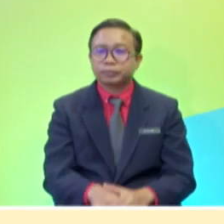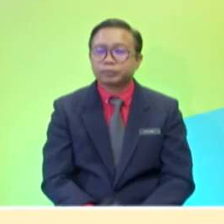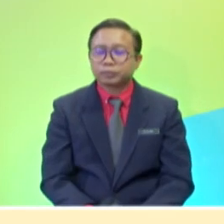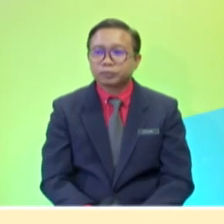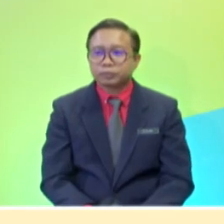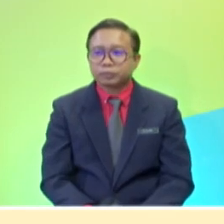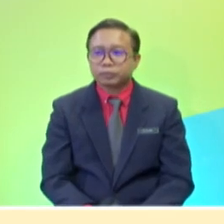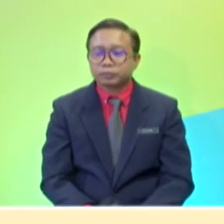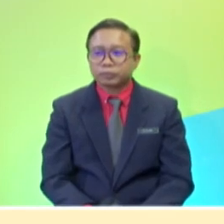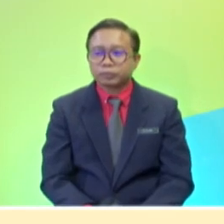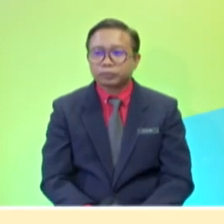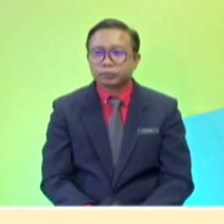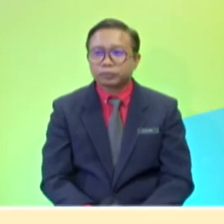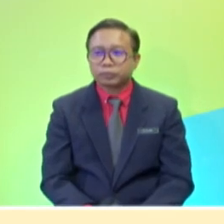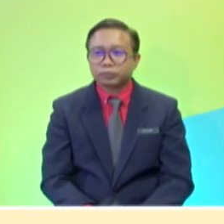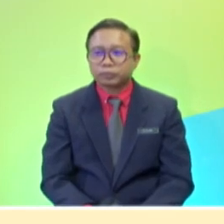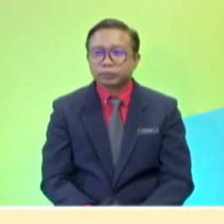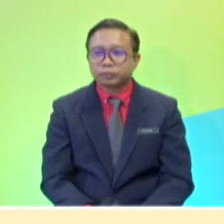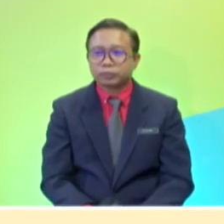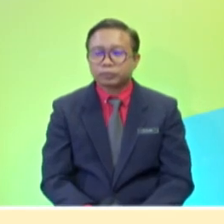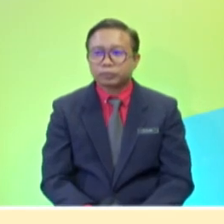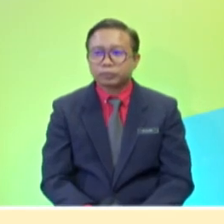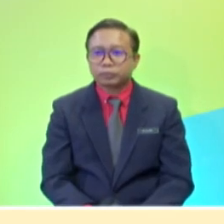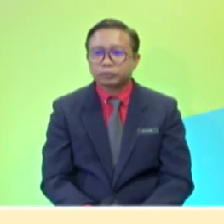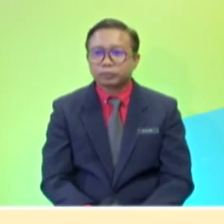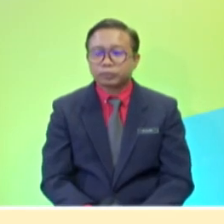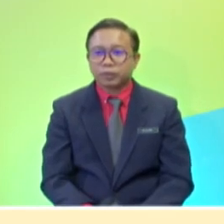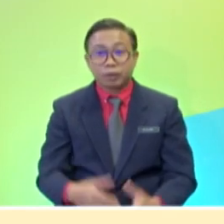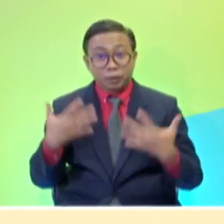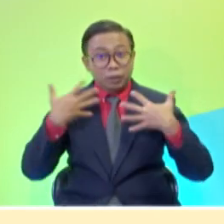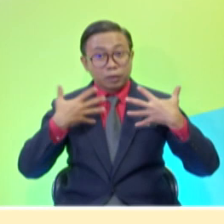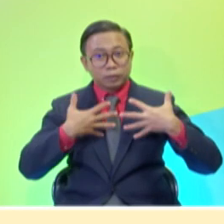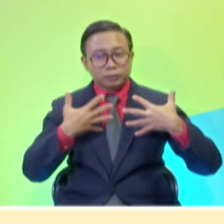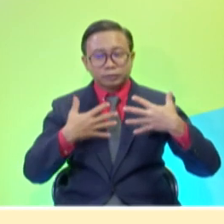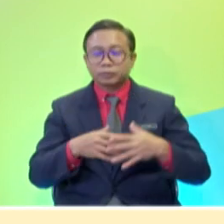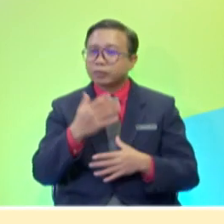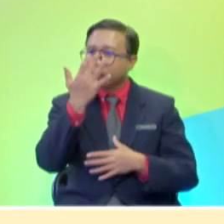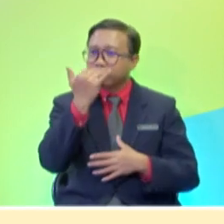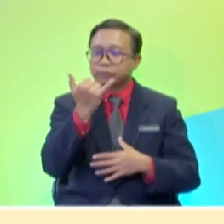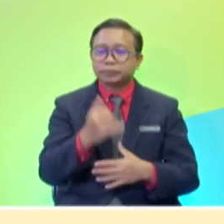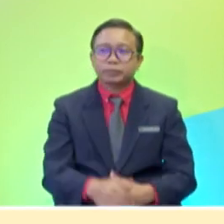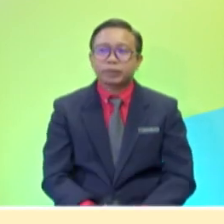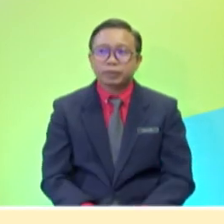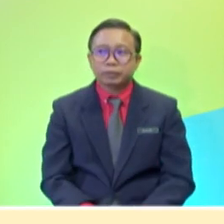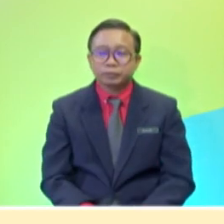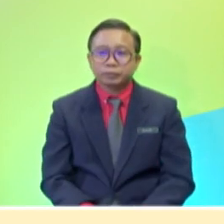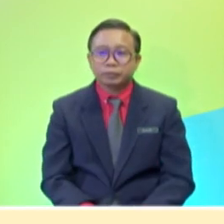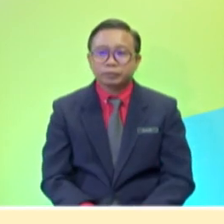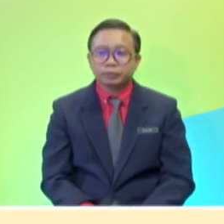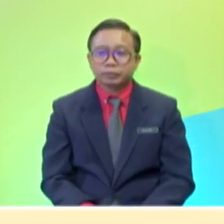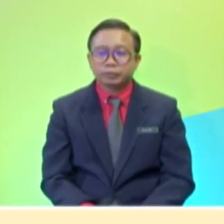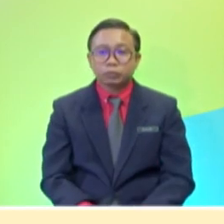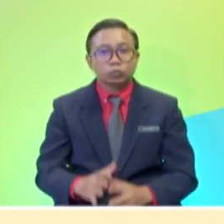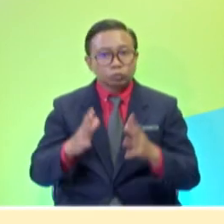Looks quite scary. Quite scary. Yep, Yep, I agree with that. It can be a bit